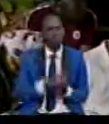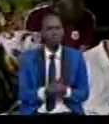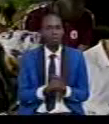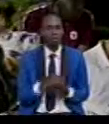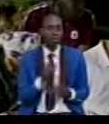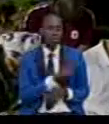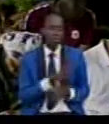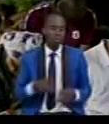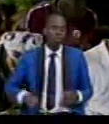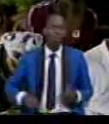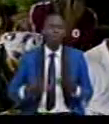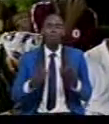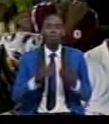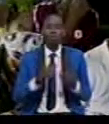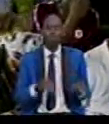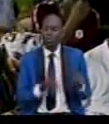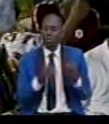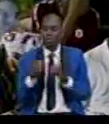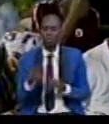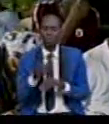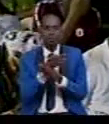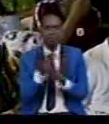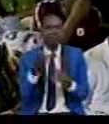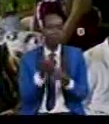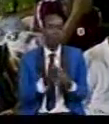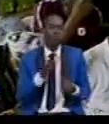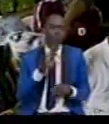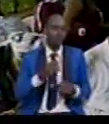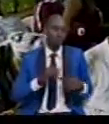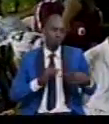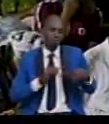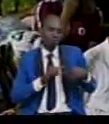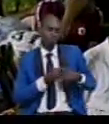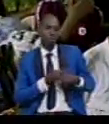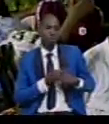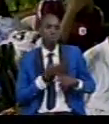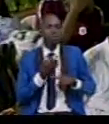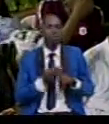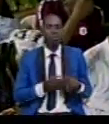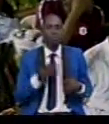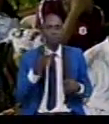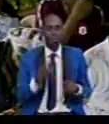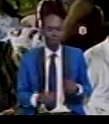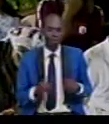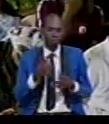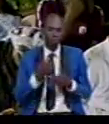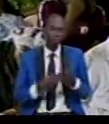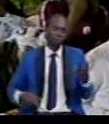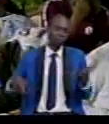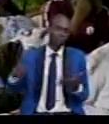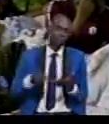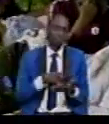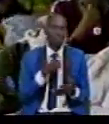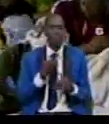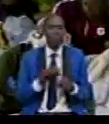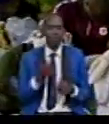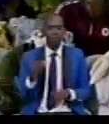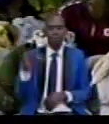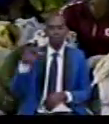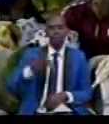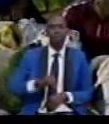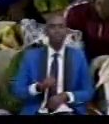you free from your guilt, from the condemnation. He wants to set you free from